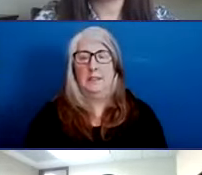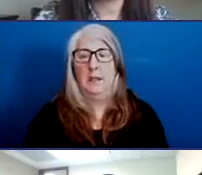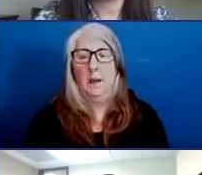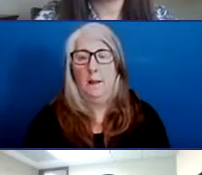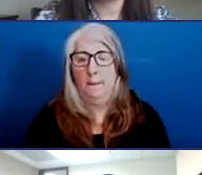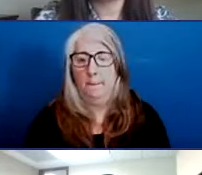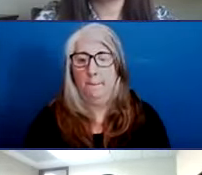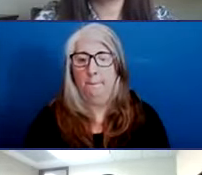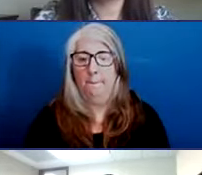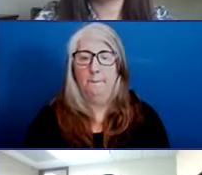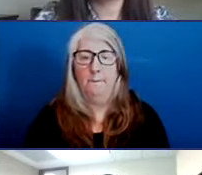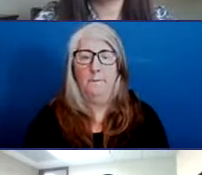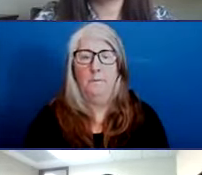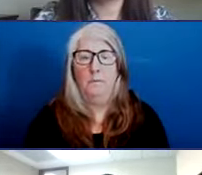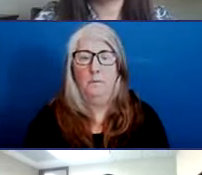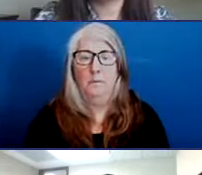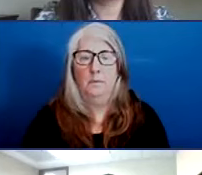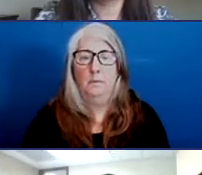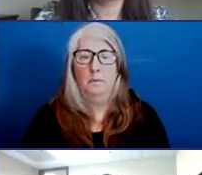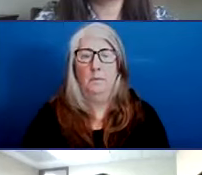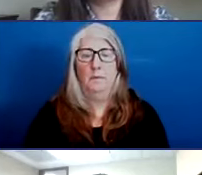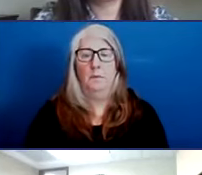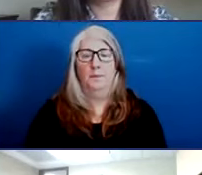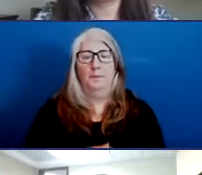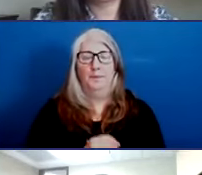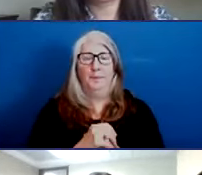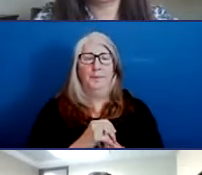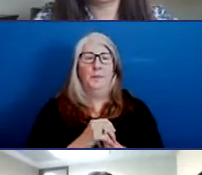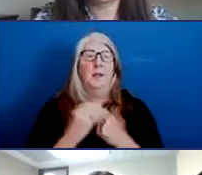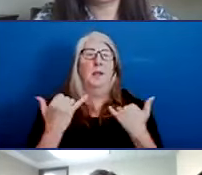that, maybe going to access to care next.